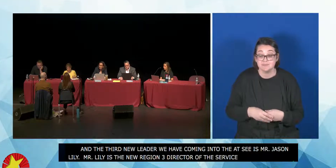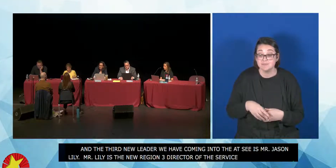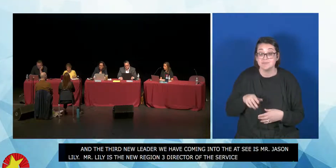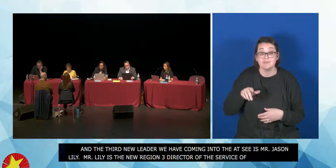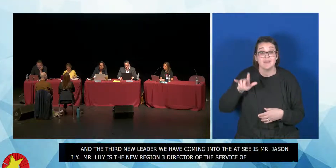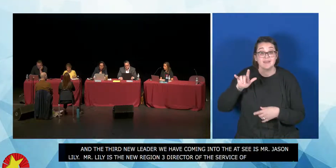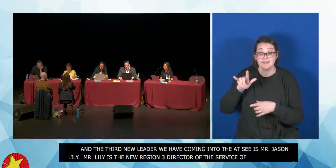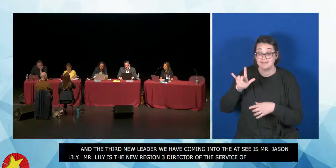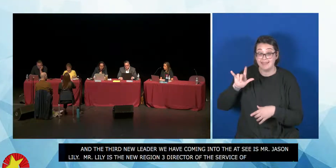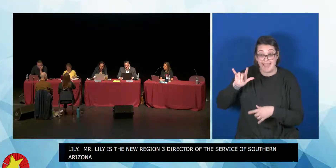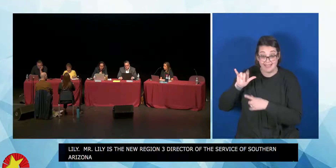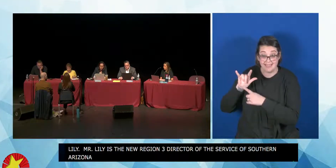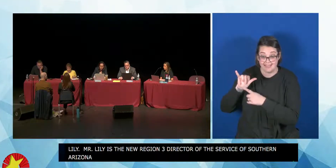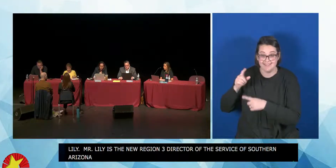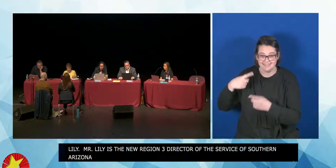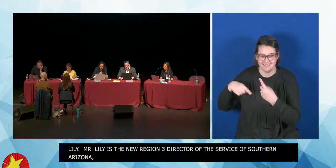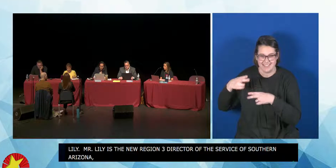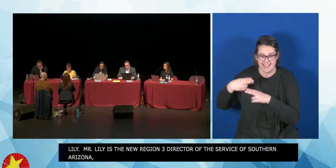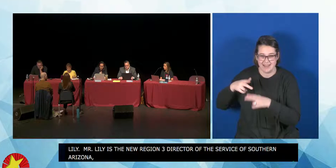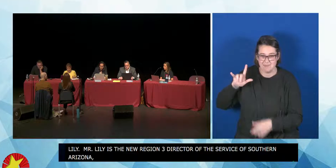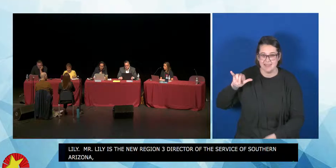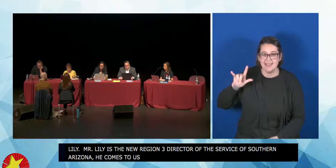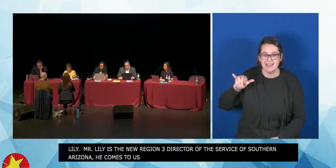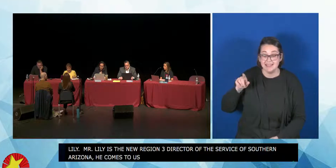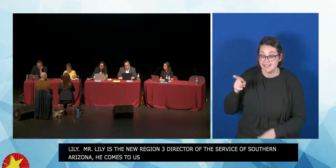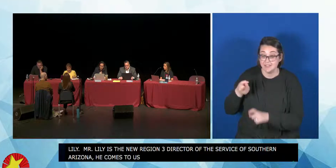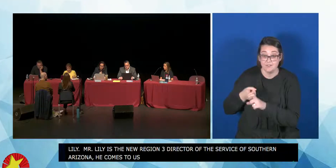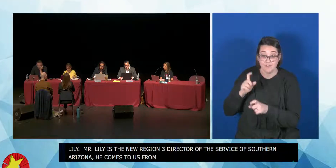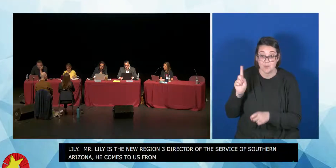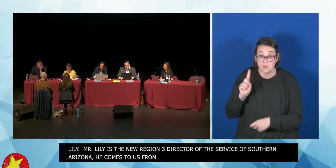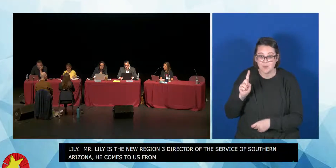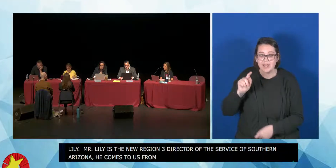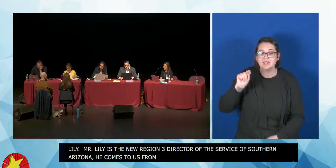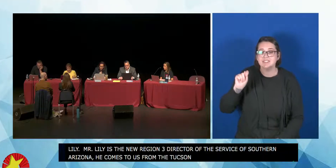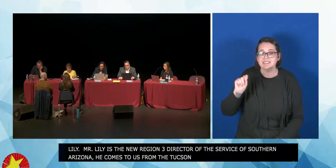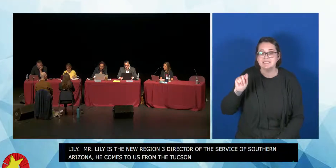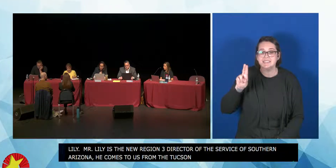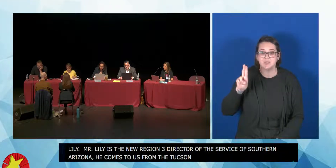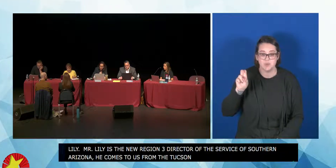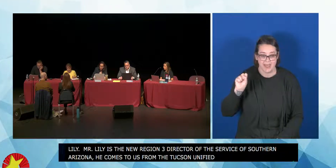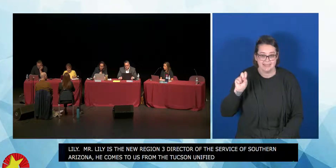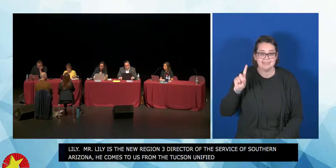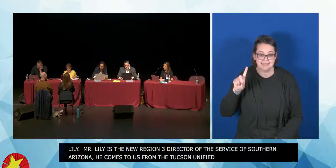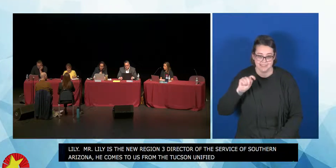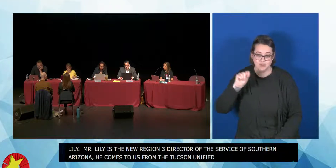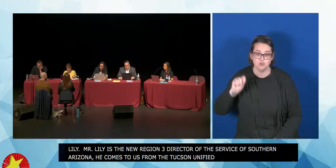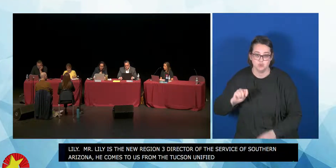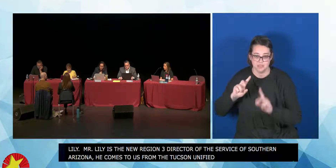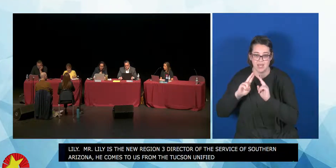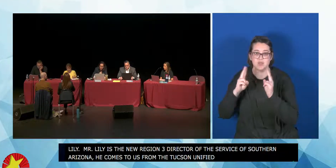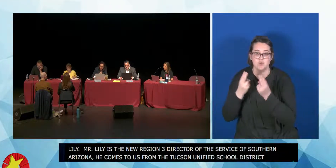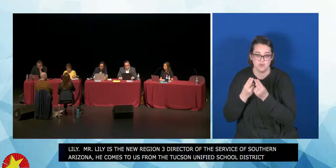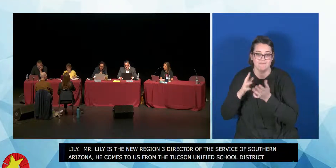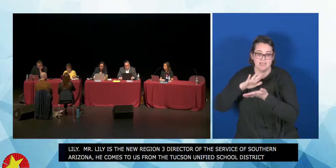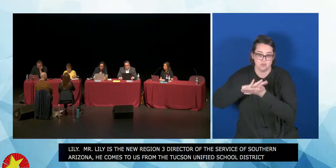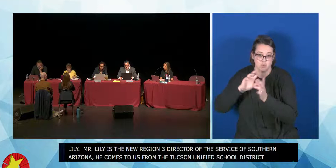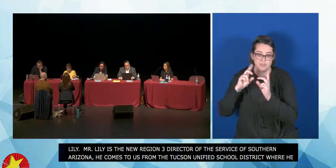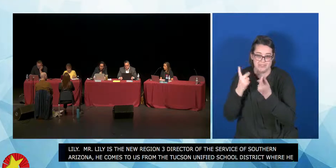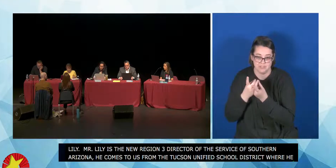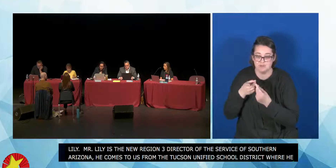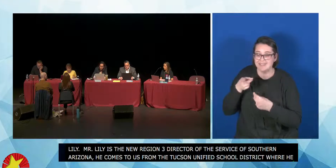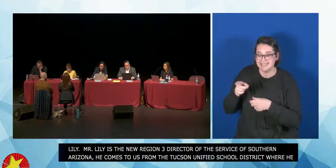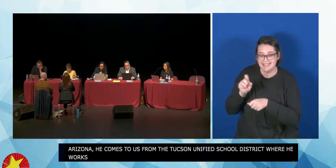from the Tucson Unified School District, where he works as the